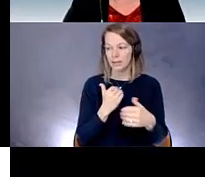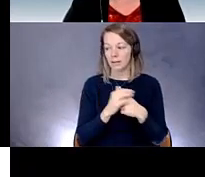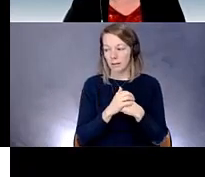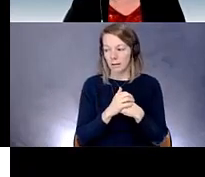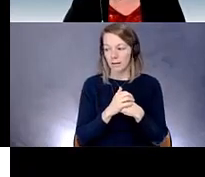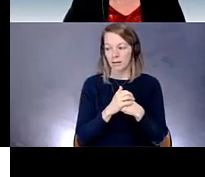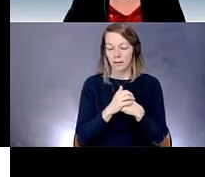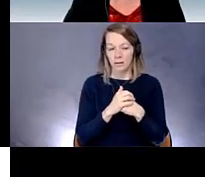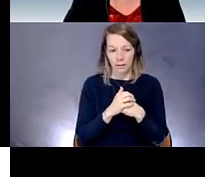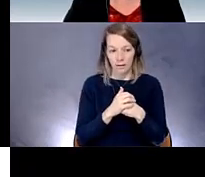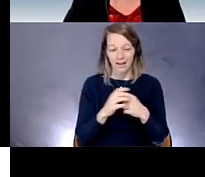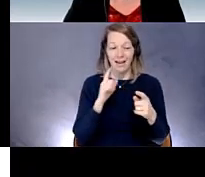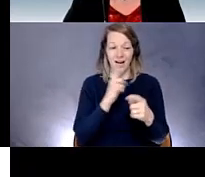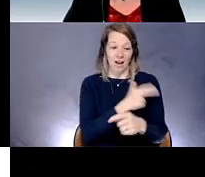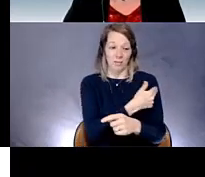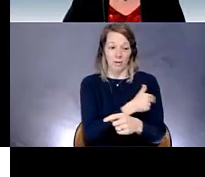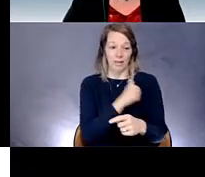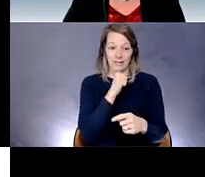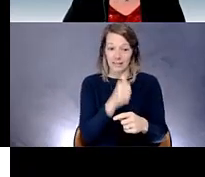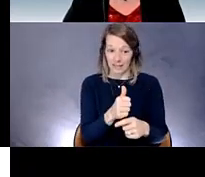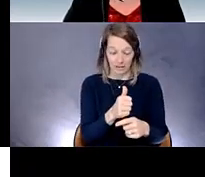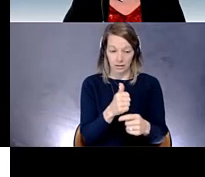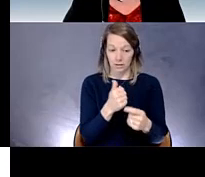a hospital that didn't do that would